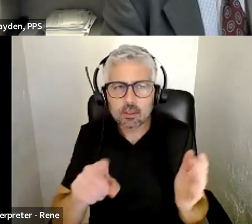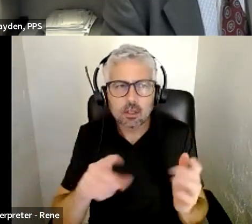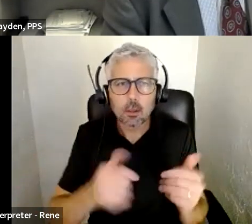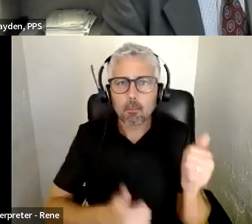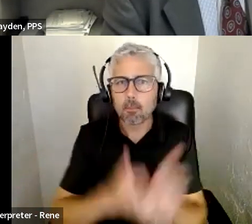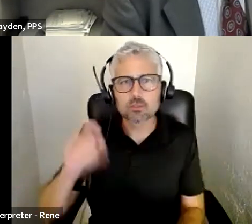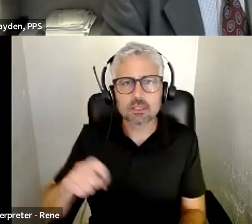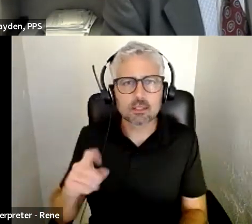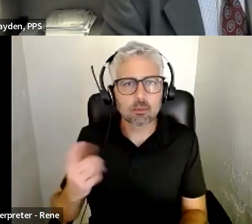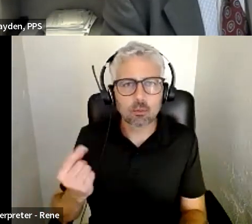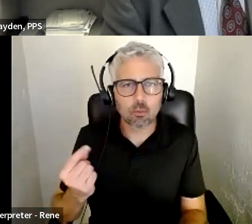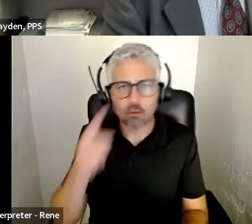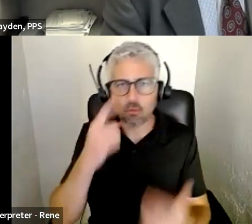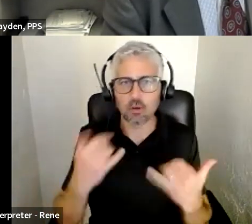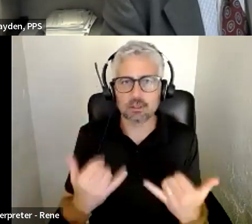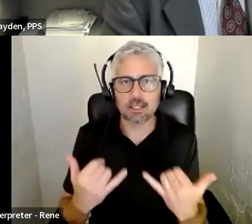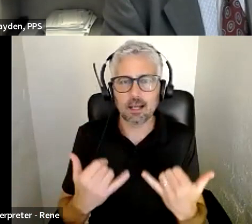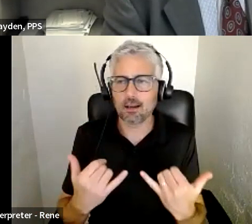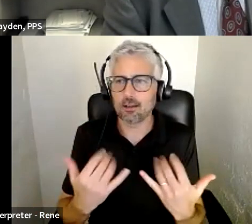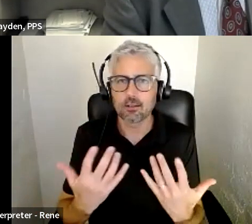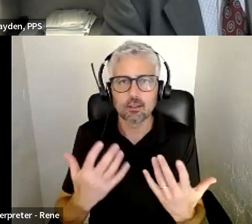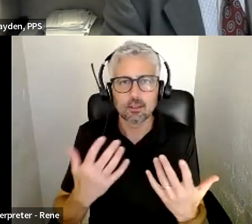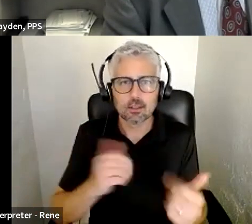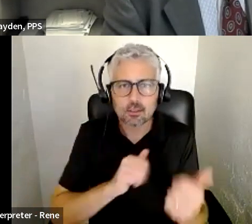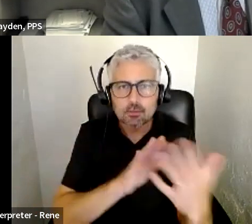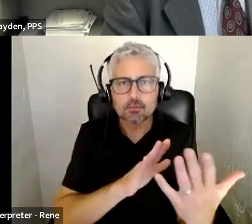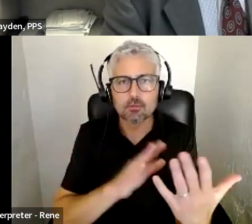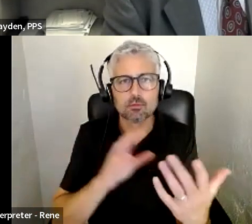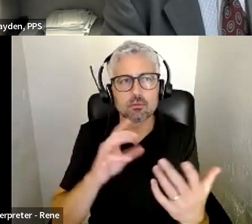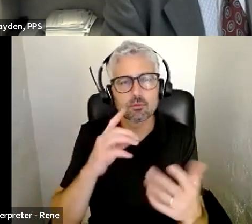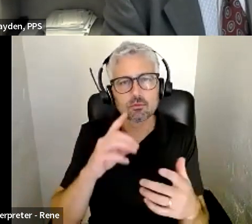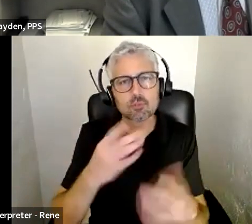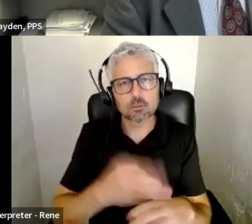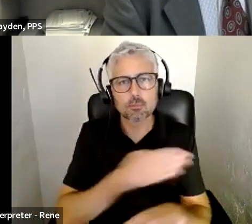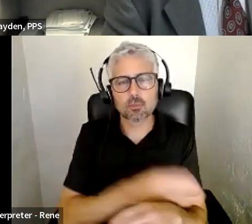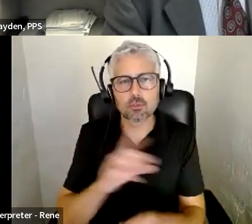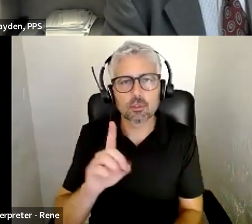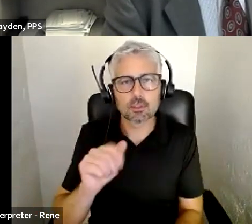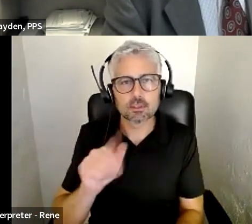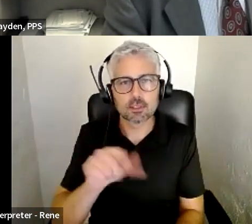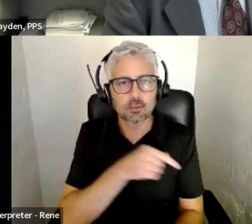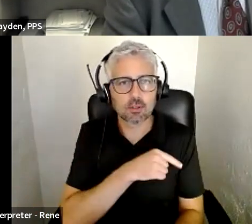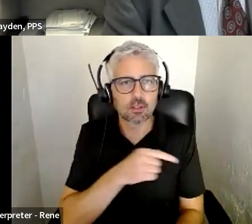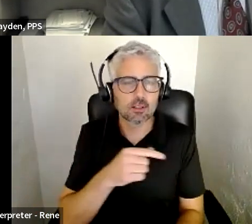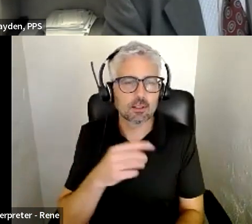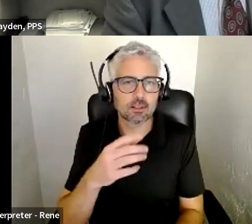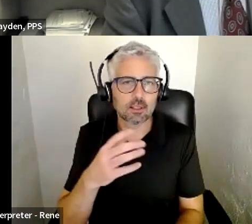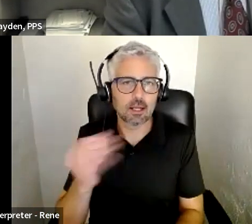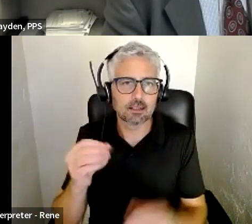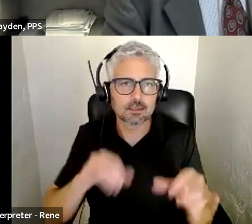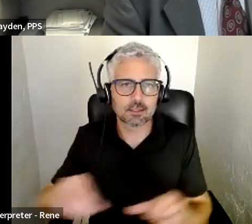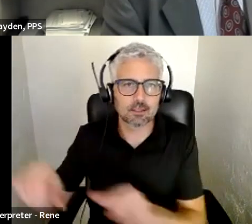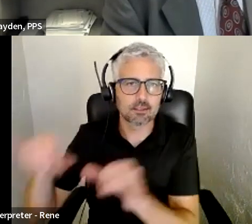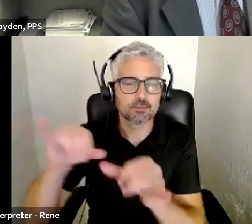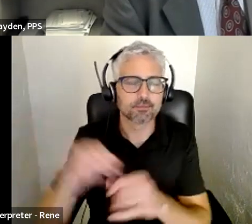for immediate action or next steps to like improve data quality and standardization. So that's kind of